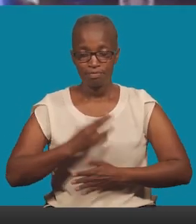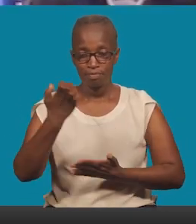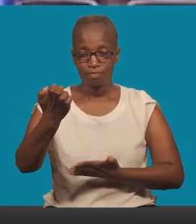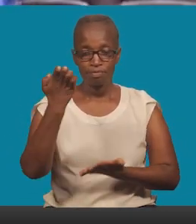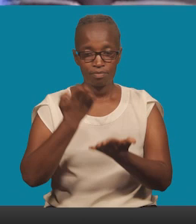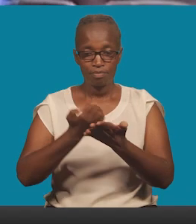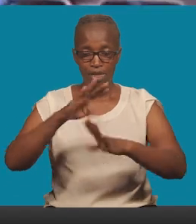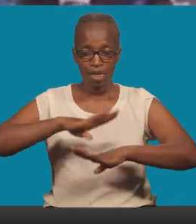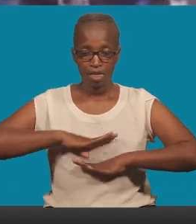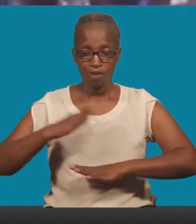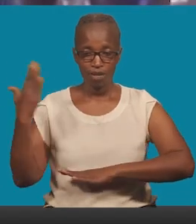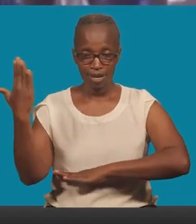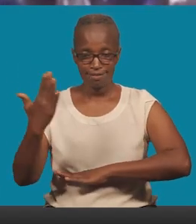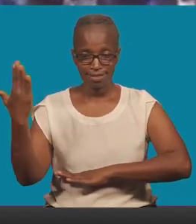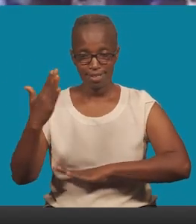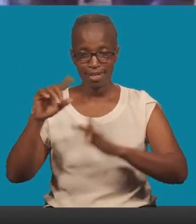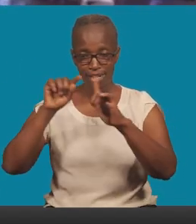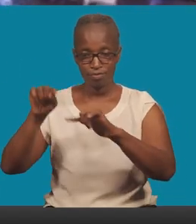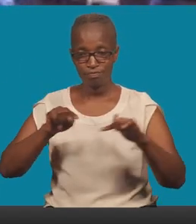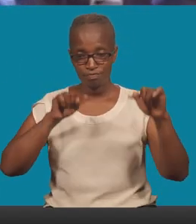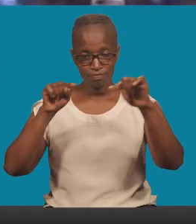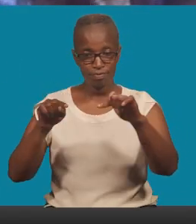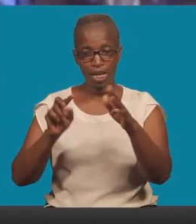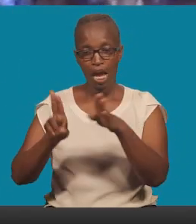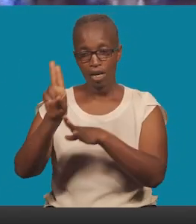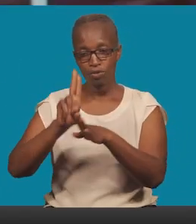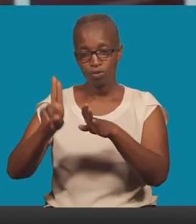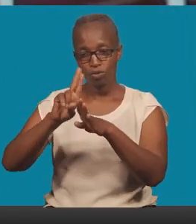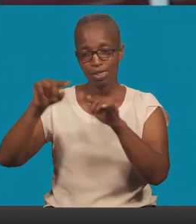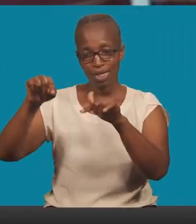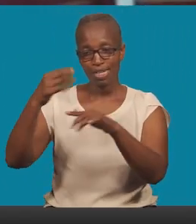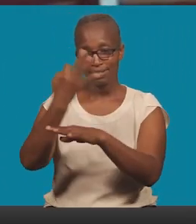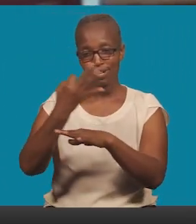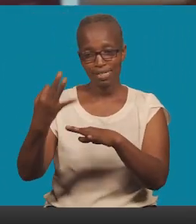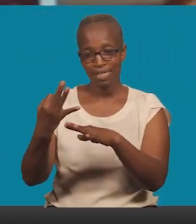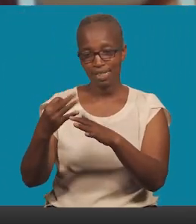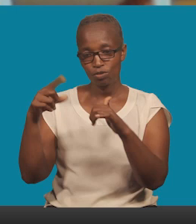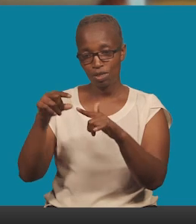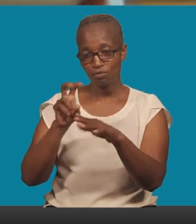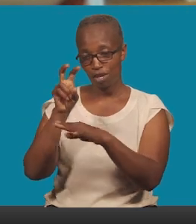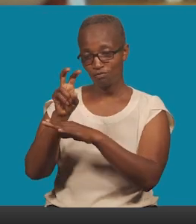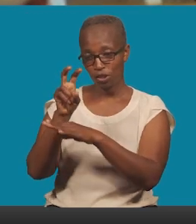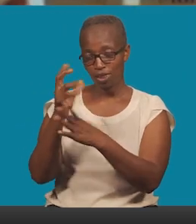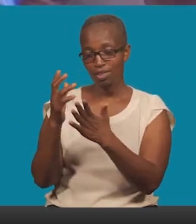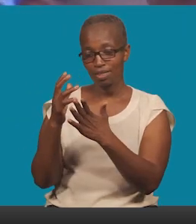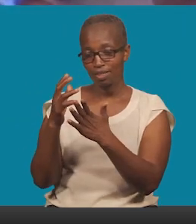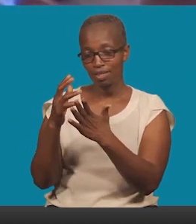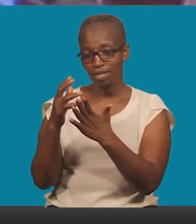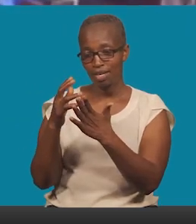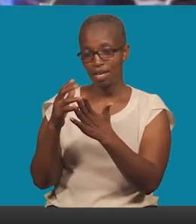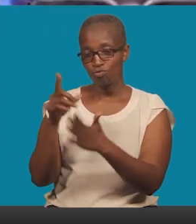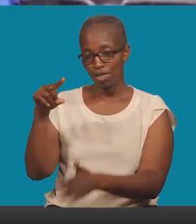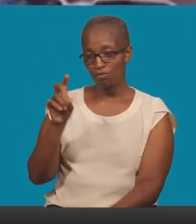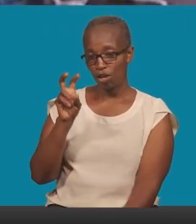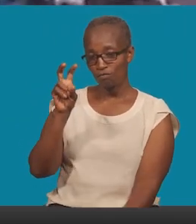deploying enough lecturers to come and enable us fully utilize this facility. As you may have seen when we were going around,